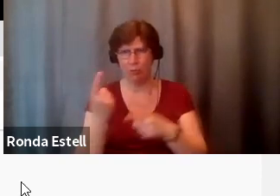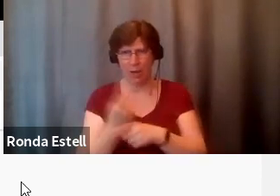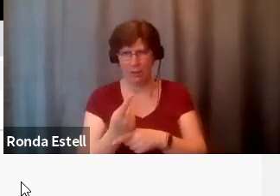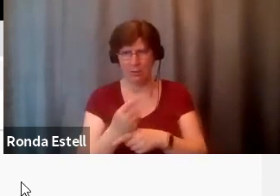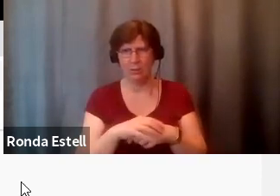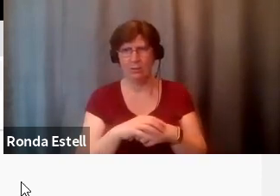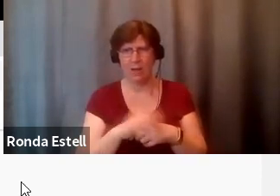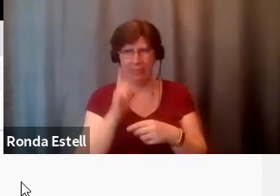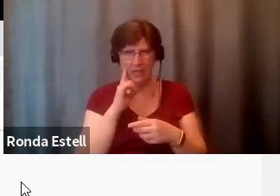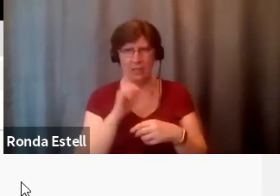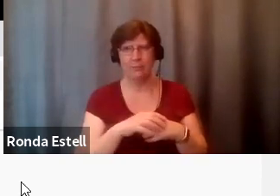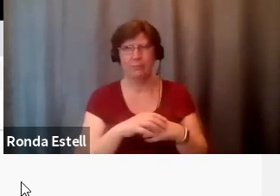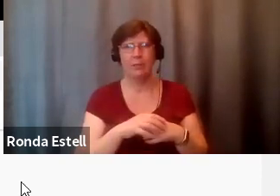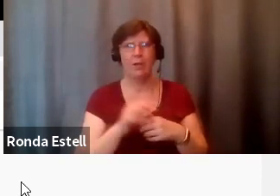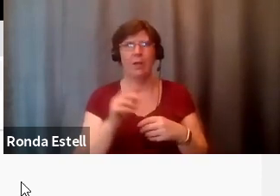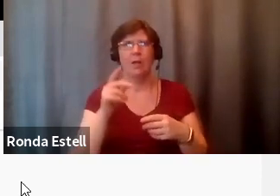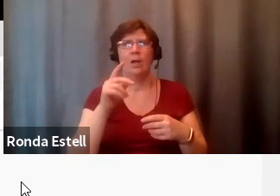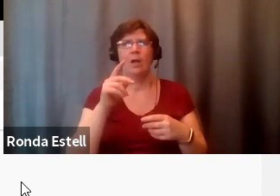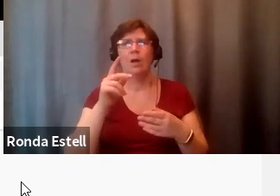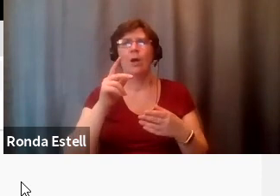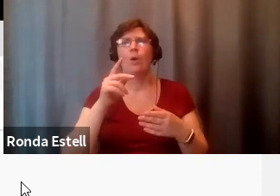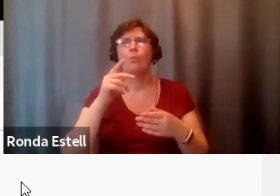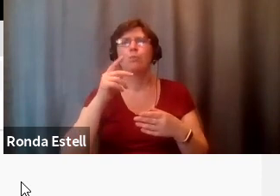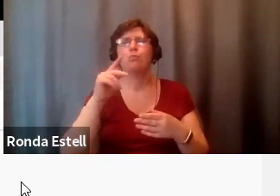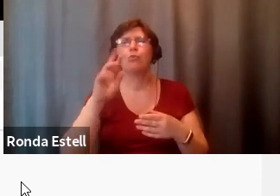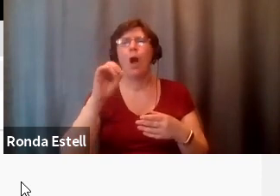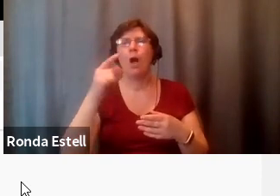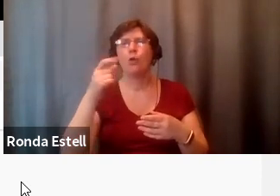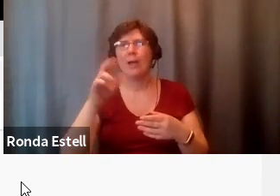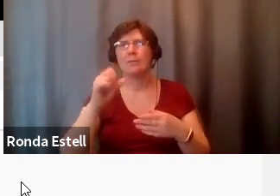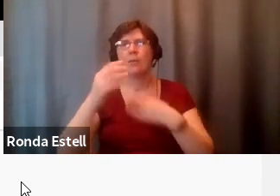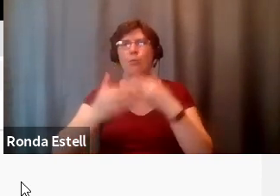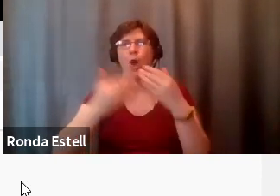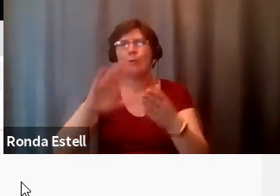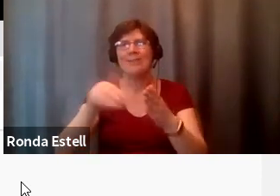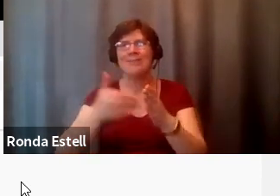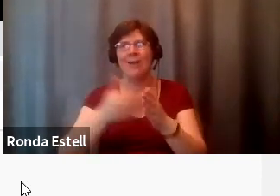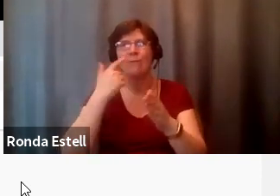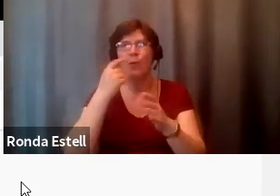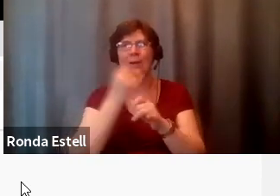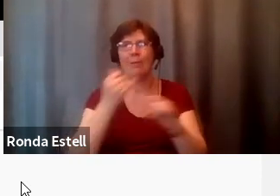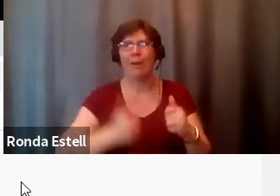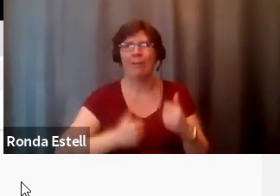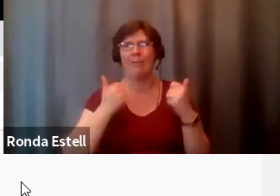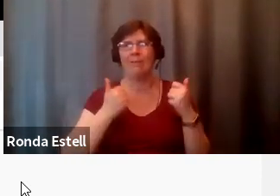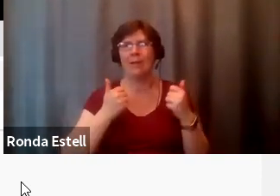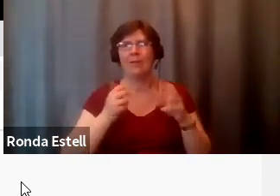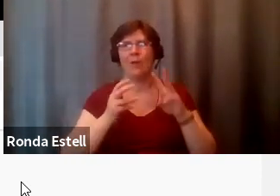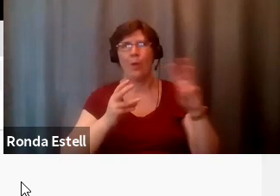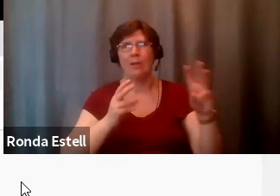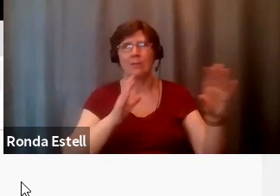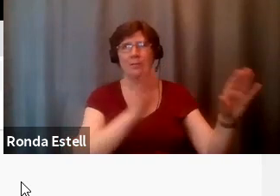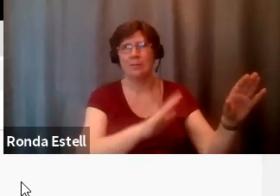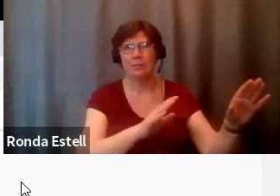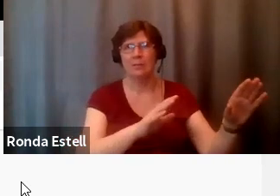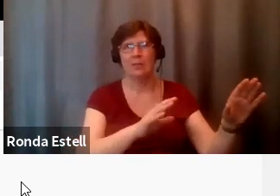I believe. Yes, Progress Center for Independent Living in the West Suburbs. That also covers suburban Cook County, and